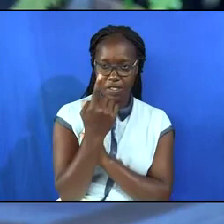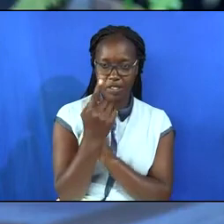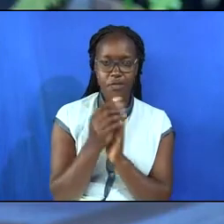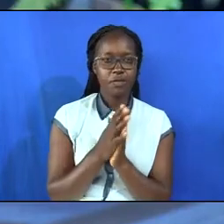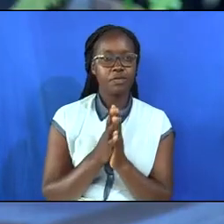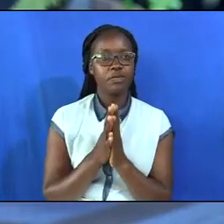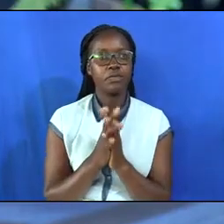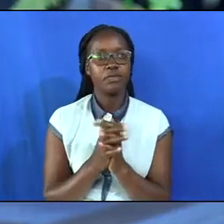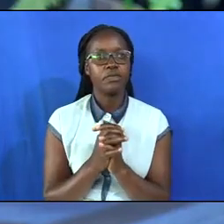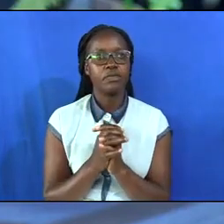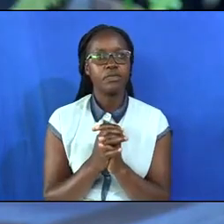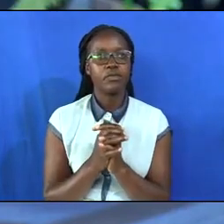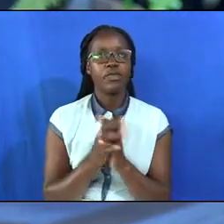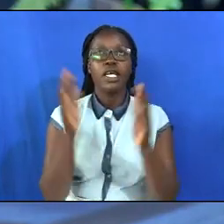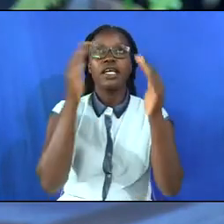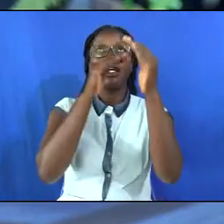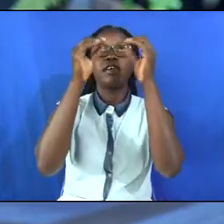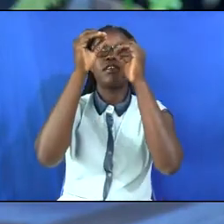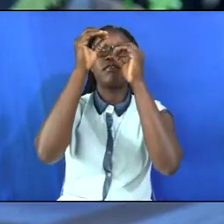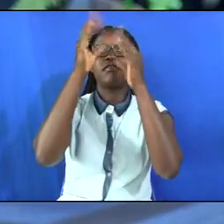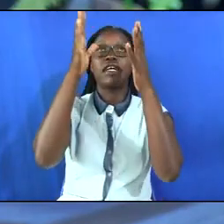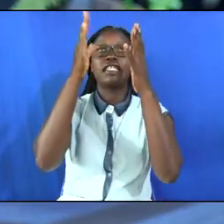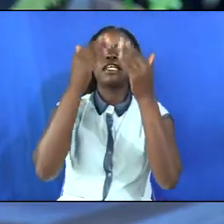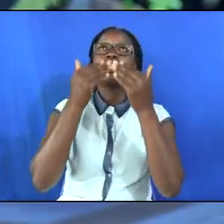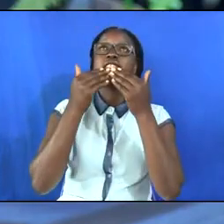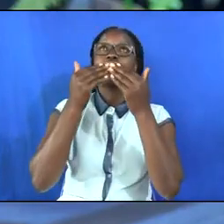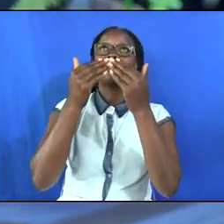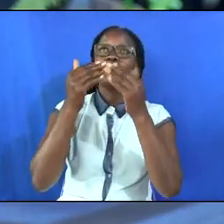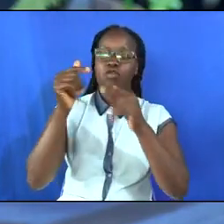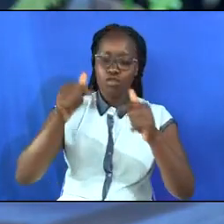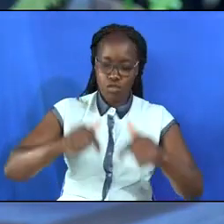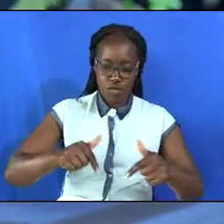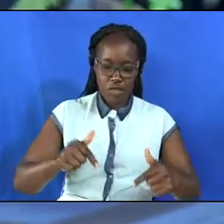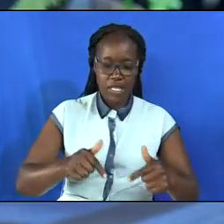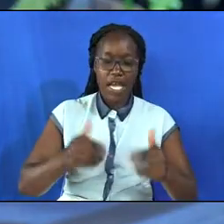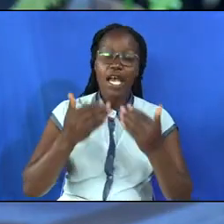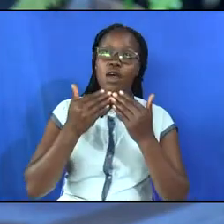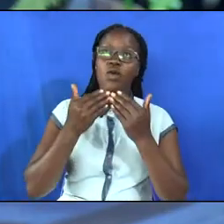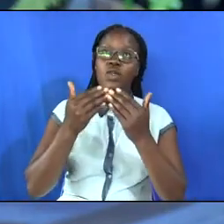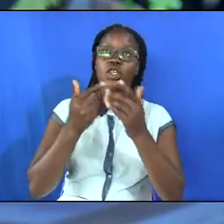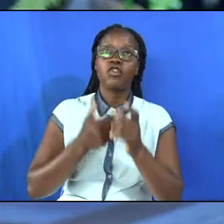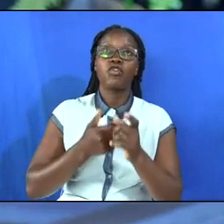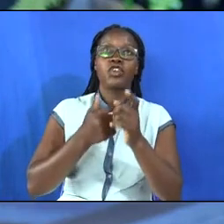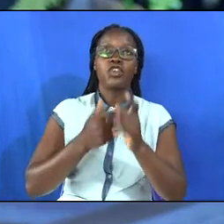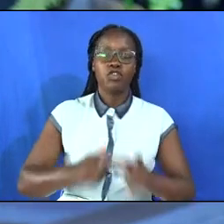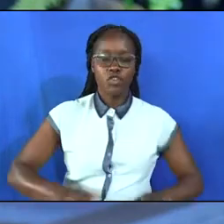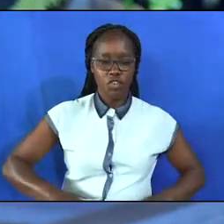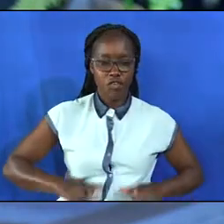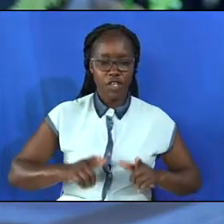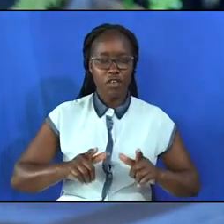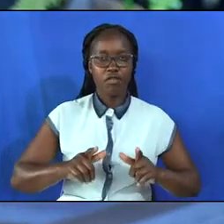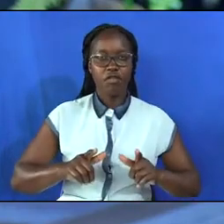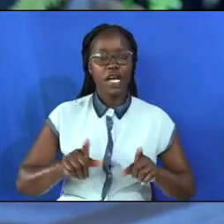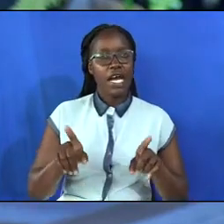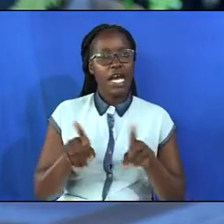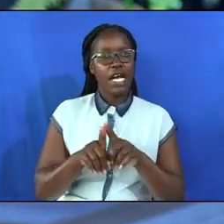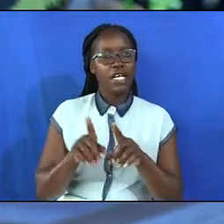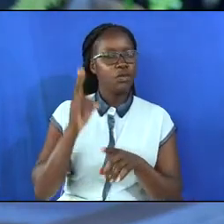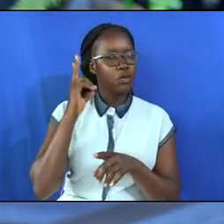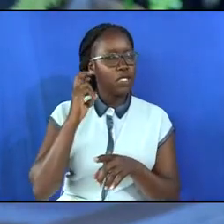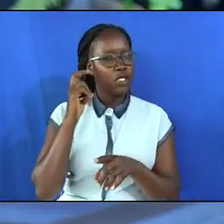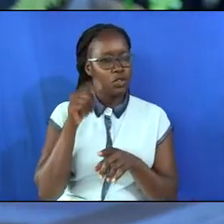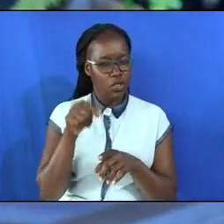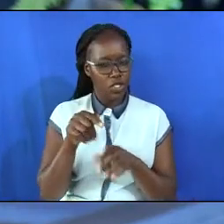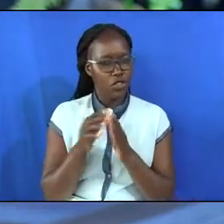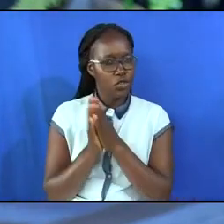pray. Our Heavenly Father, thank you for this day. Thank you for the gift of life. As we listen